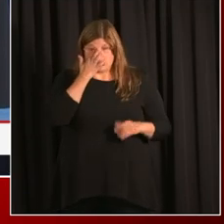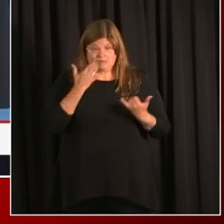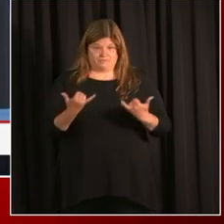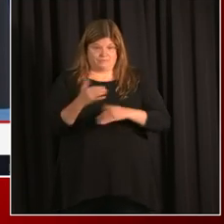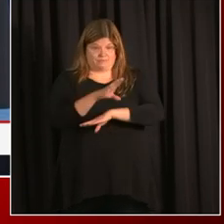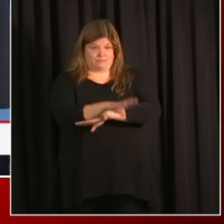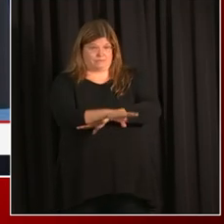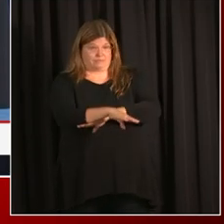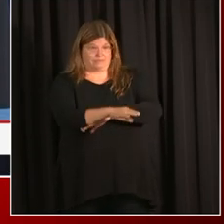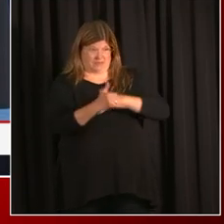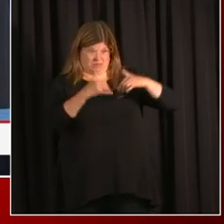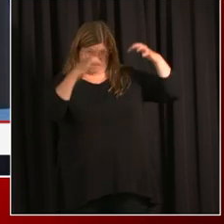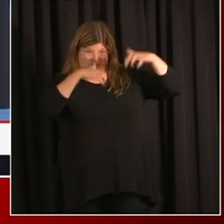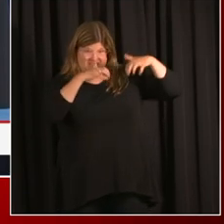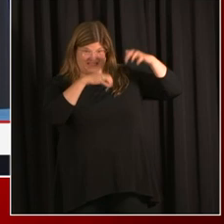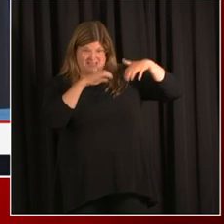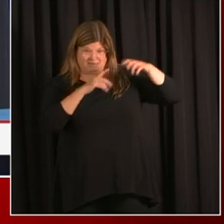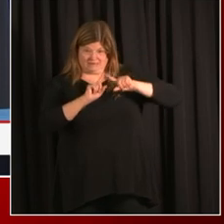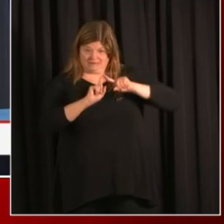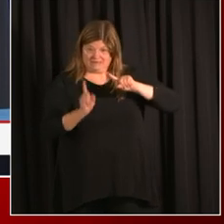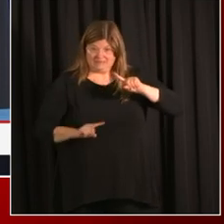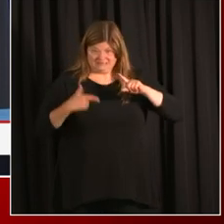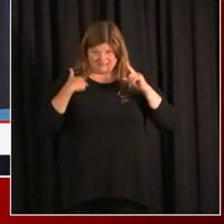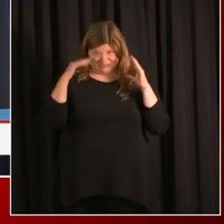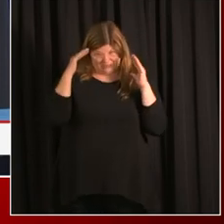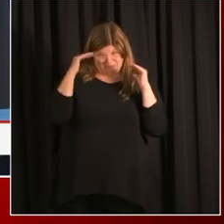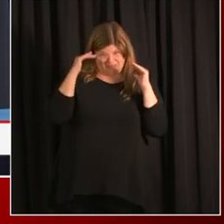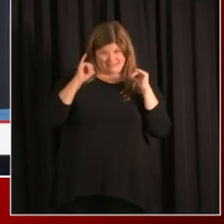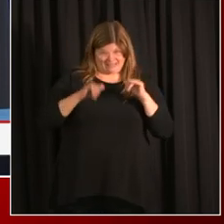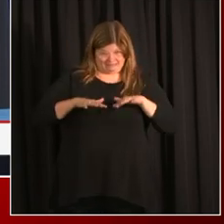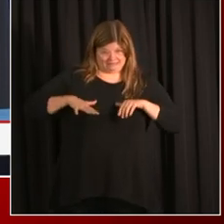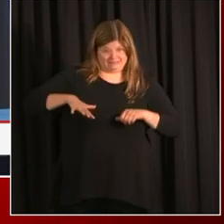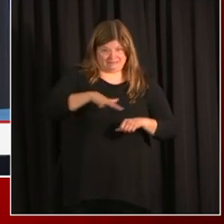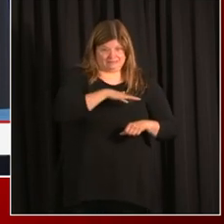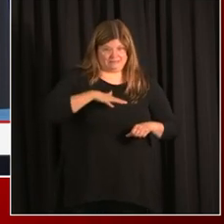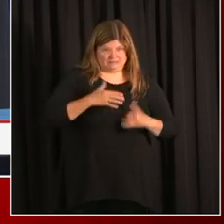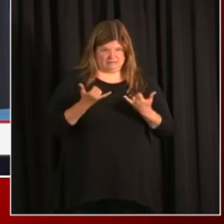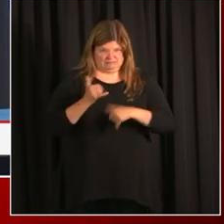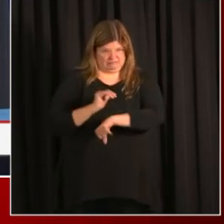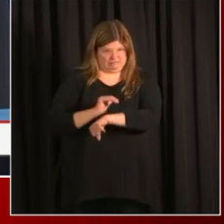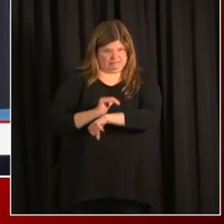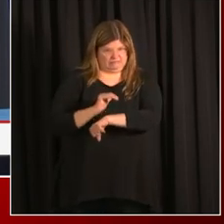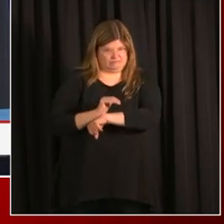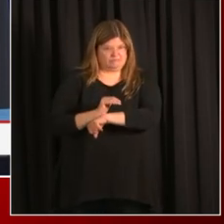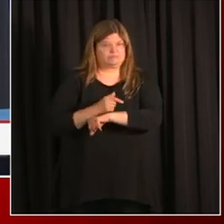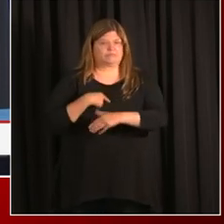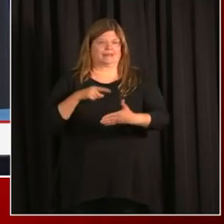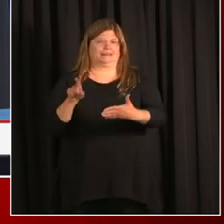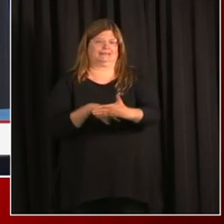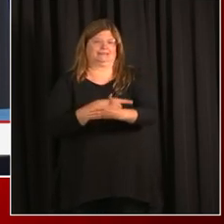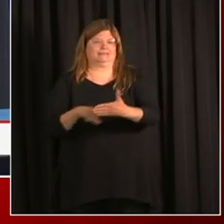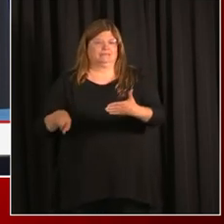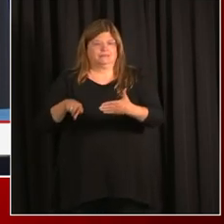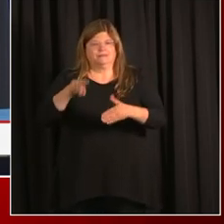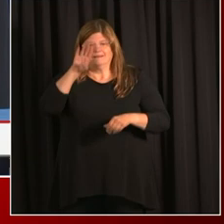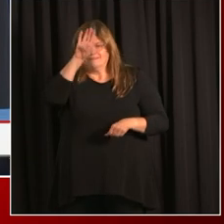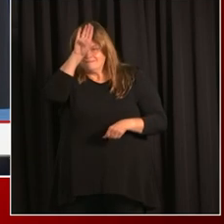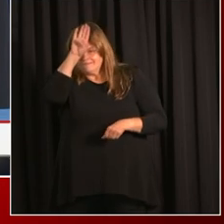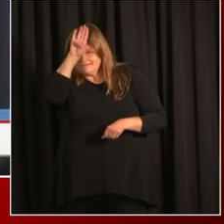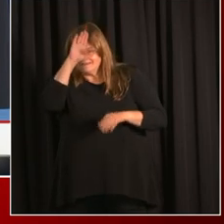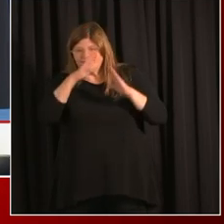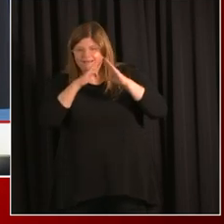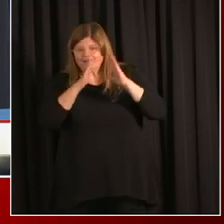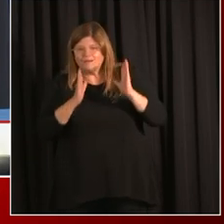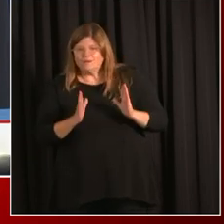some of the thunderstorms that we were expecting in the area, this evening, we canceled our firehouse testing